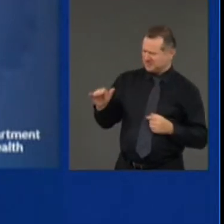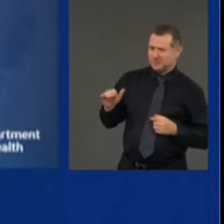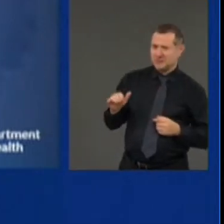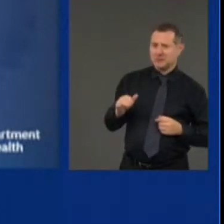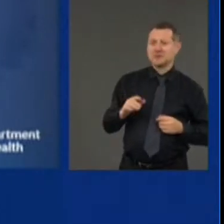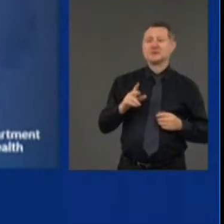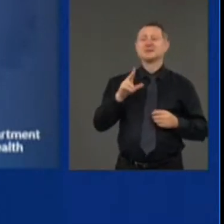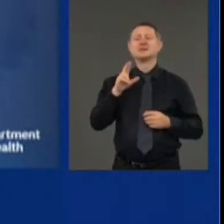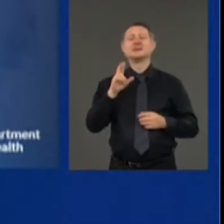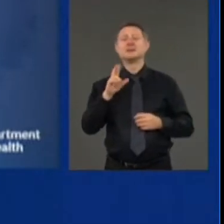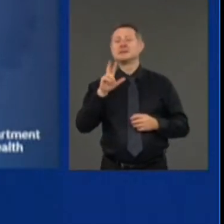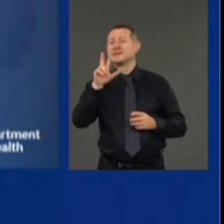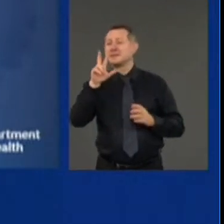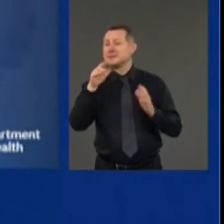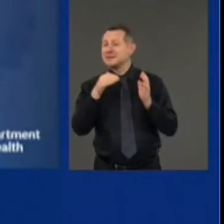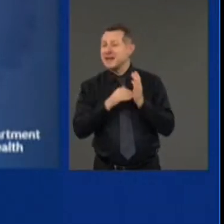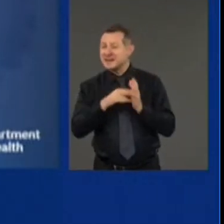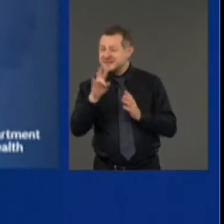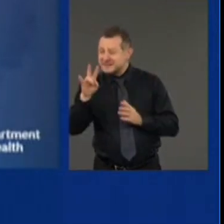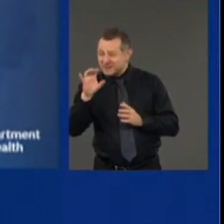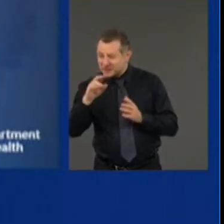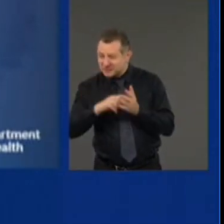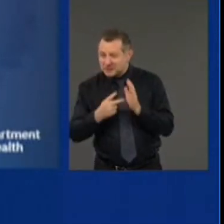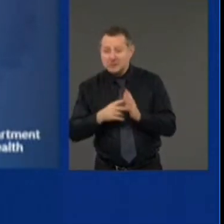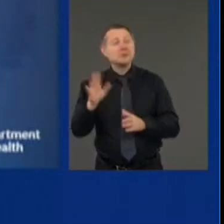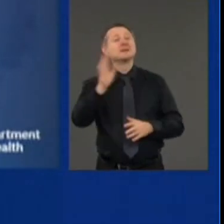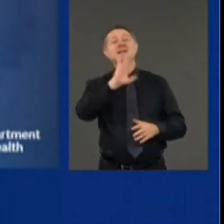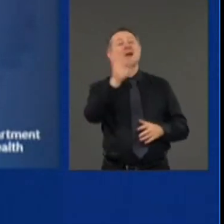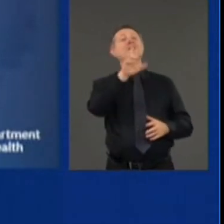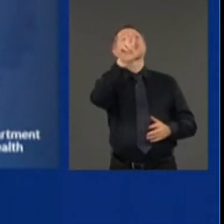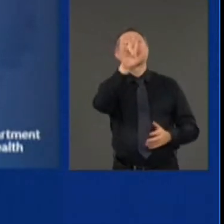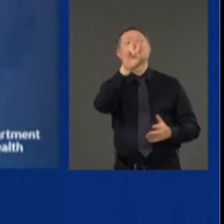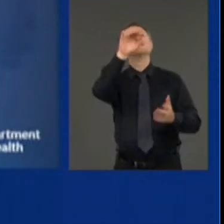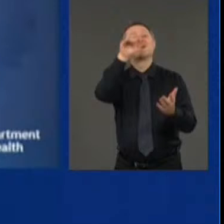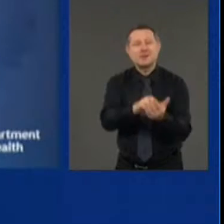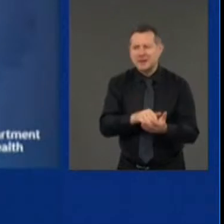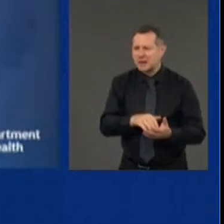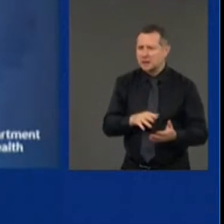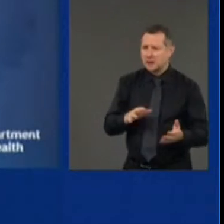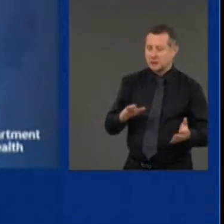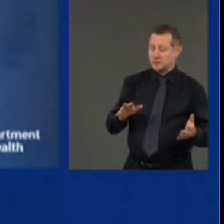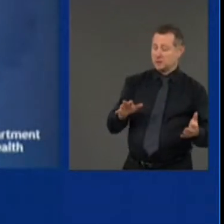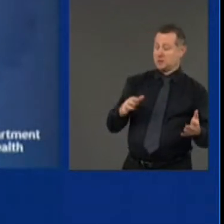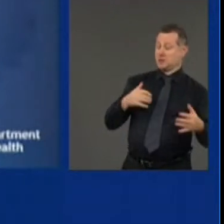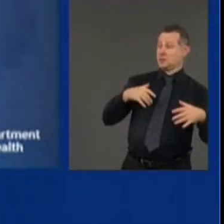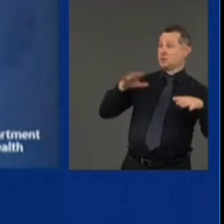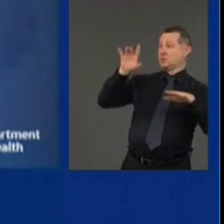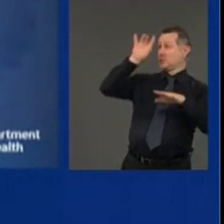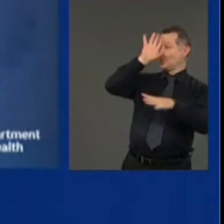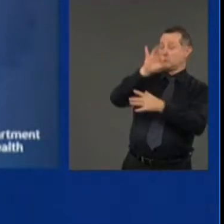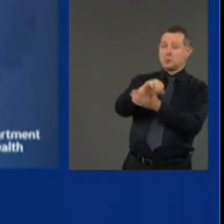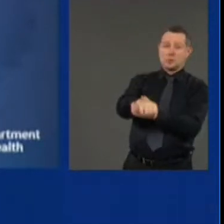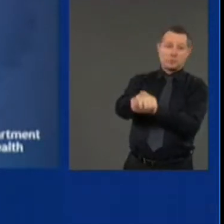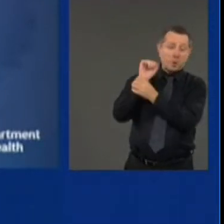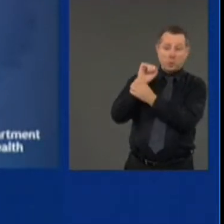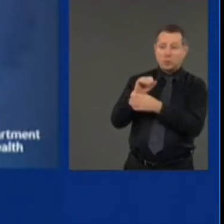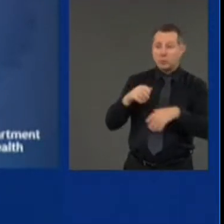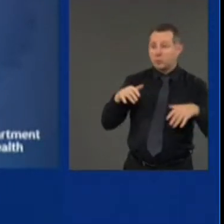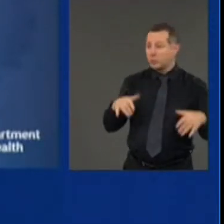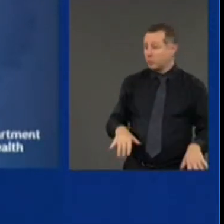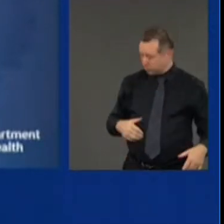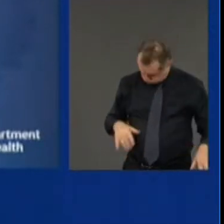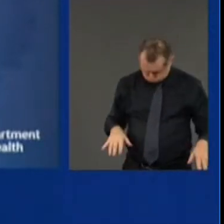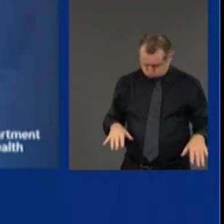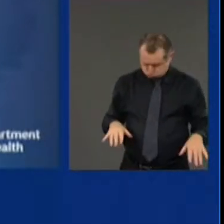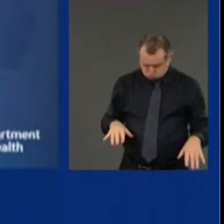no, 37,000. And I was just absolutely shocked by that number. I even remember where I was. I was standing there in my office